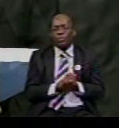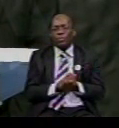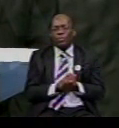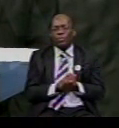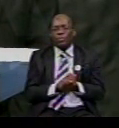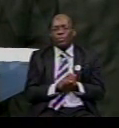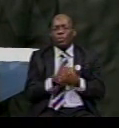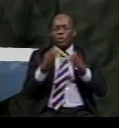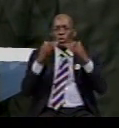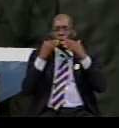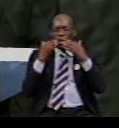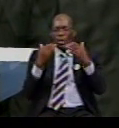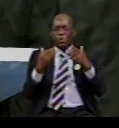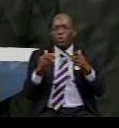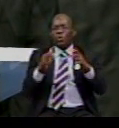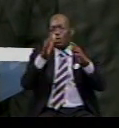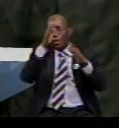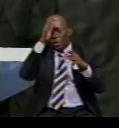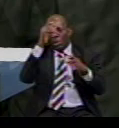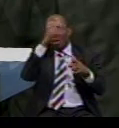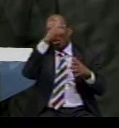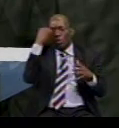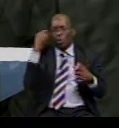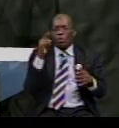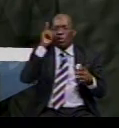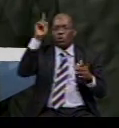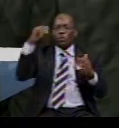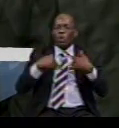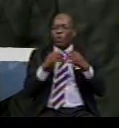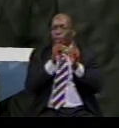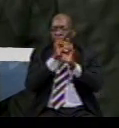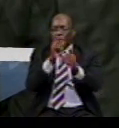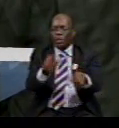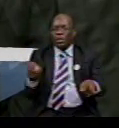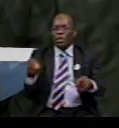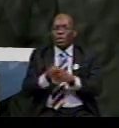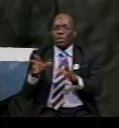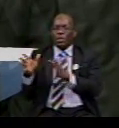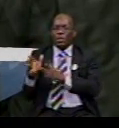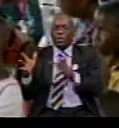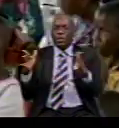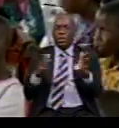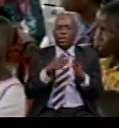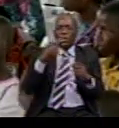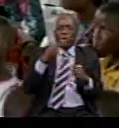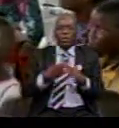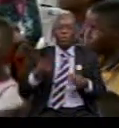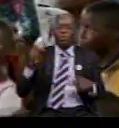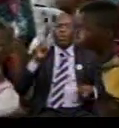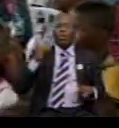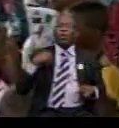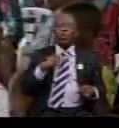Thank you, Father, because you have answered. In Jesus' name we pray.